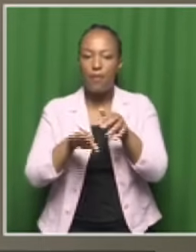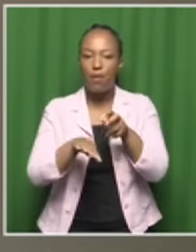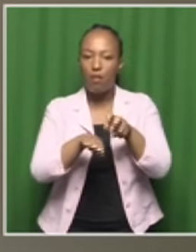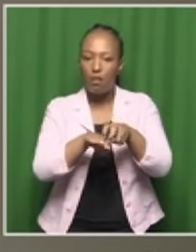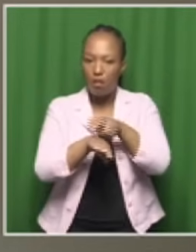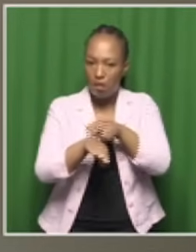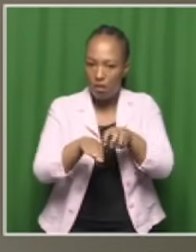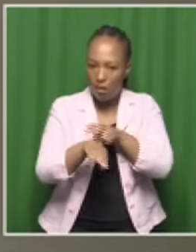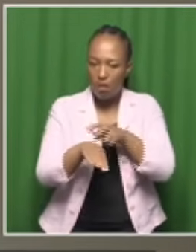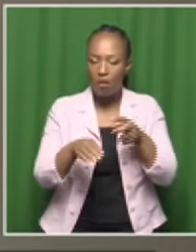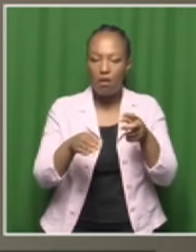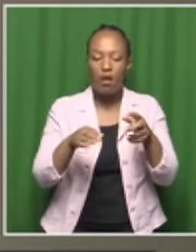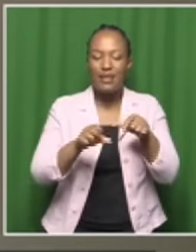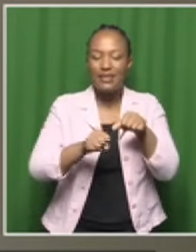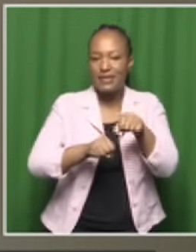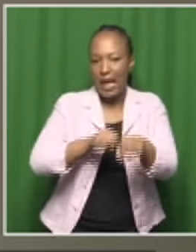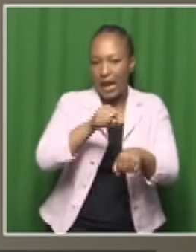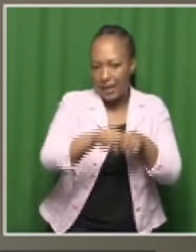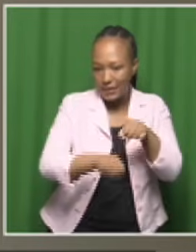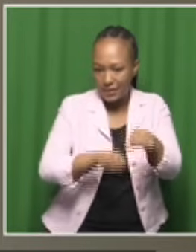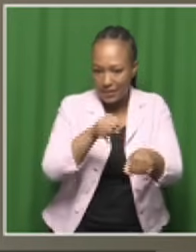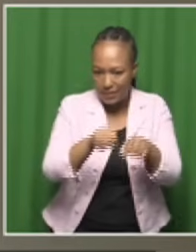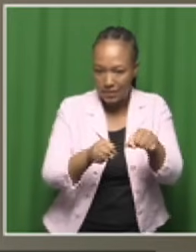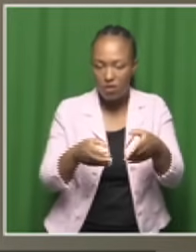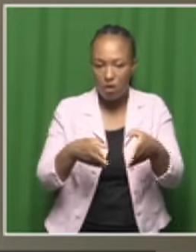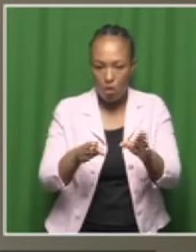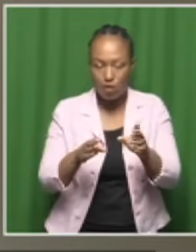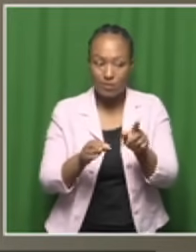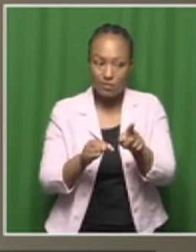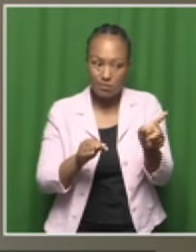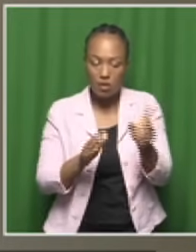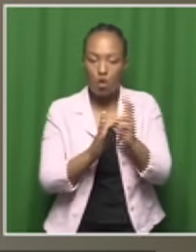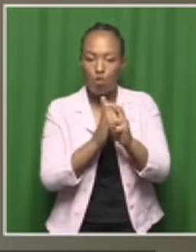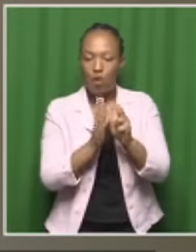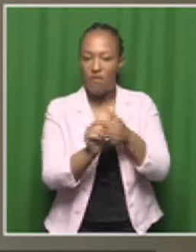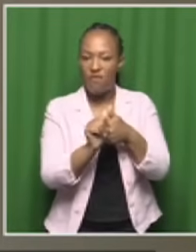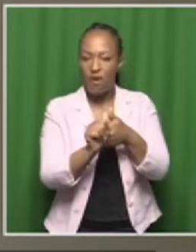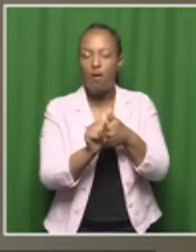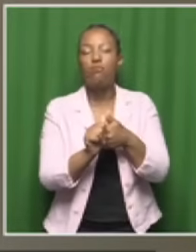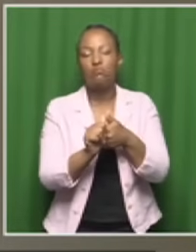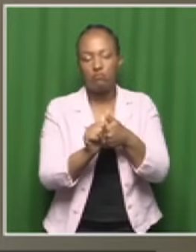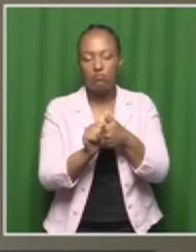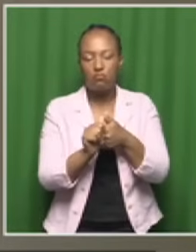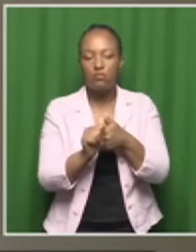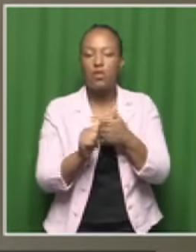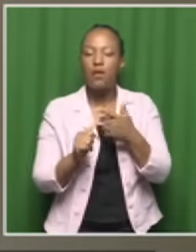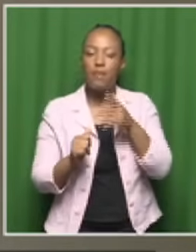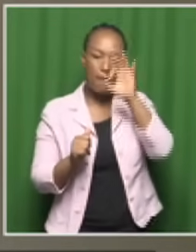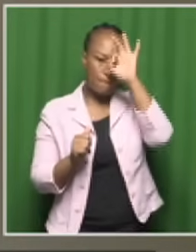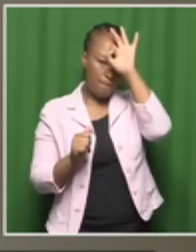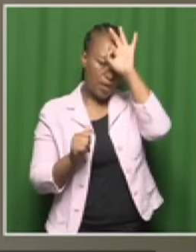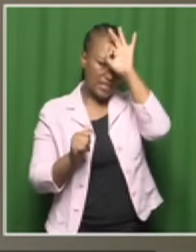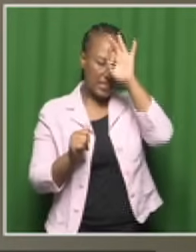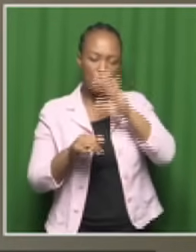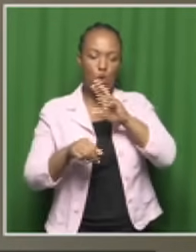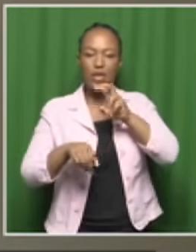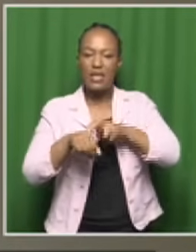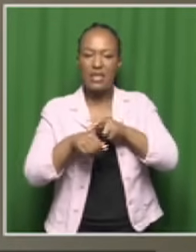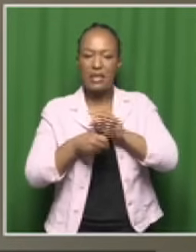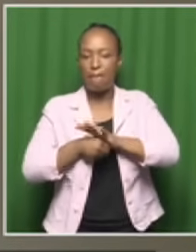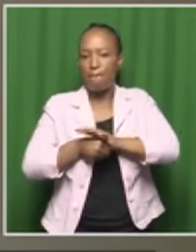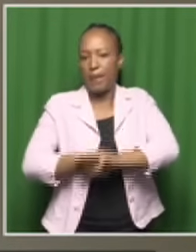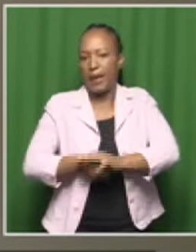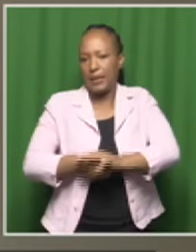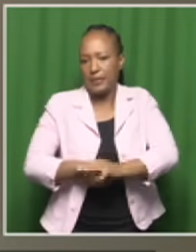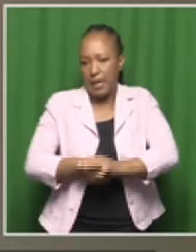road, heeding to the rules of the road, it lessens the amount of pressure that we put on law enforcers.